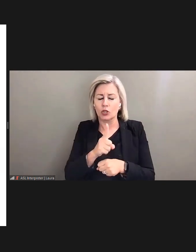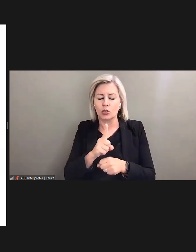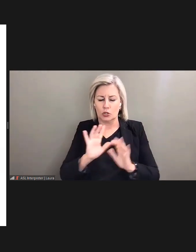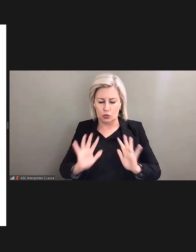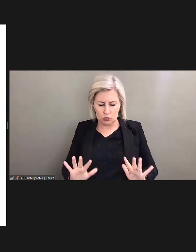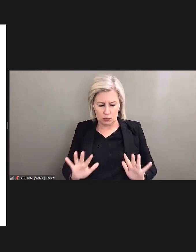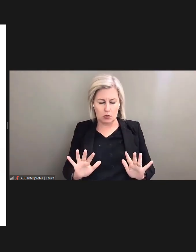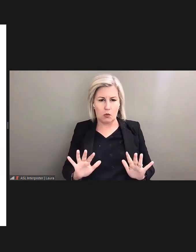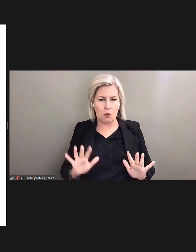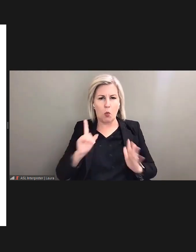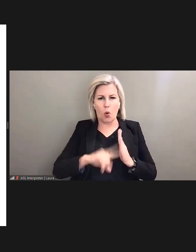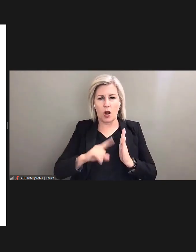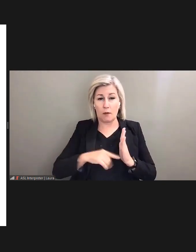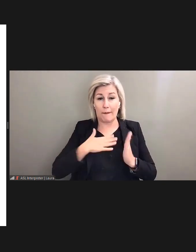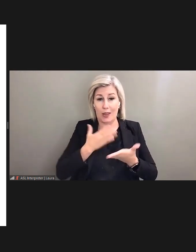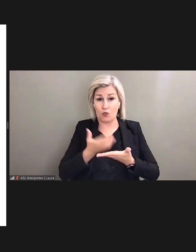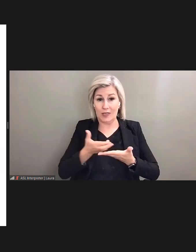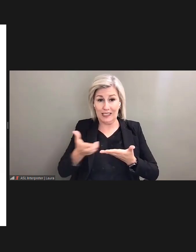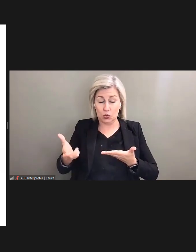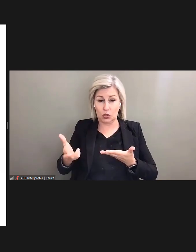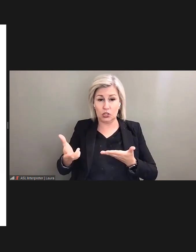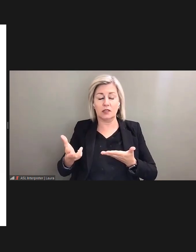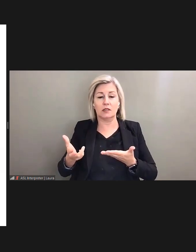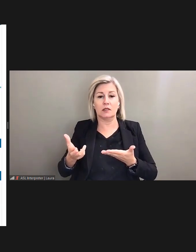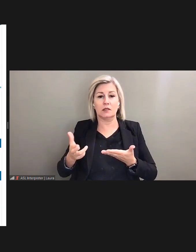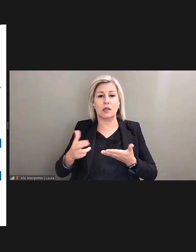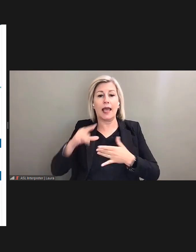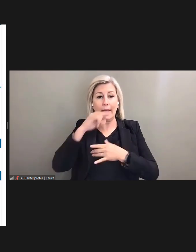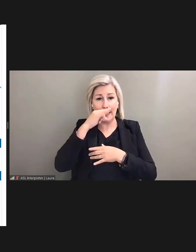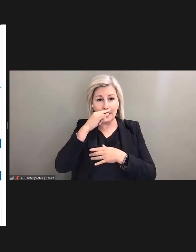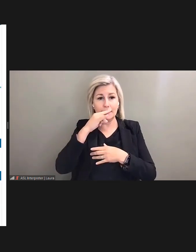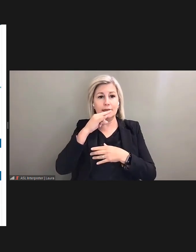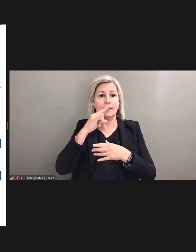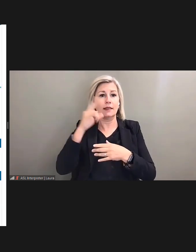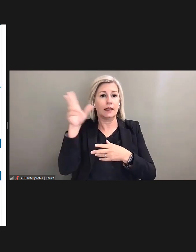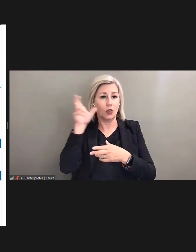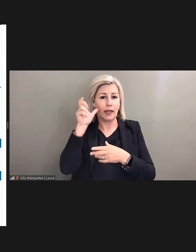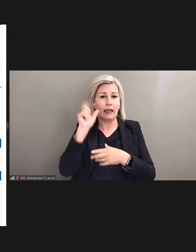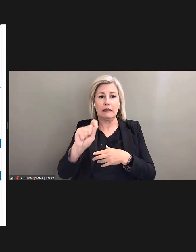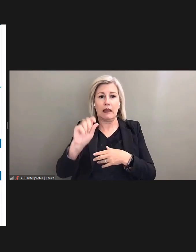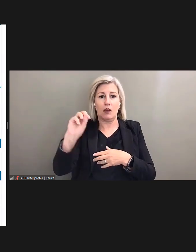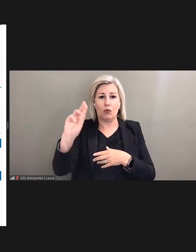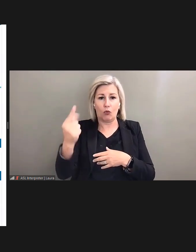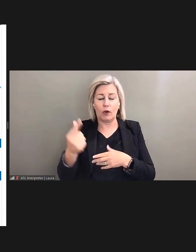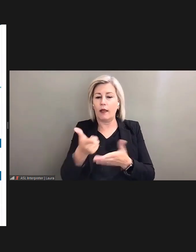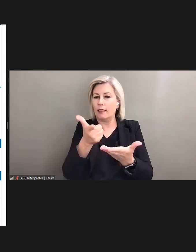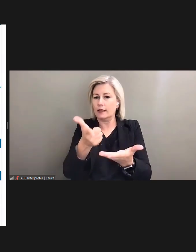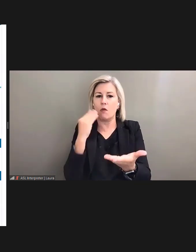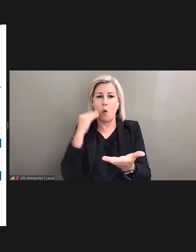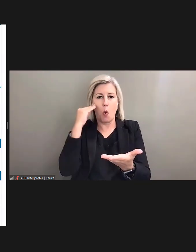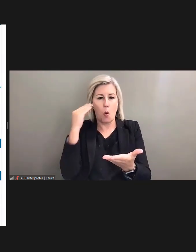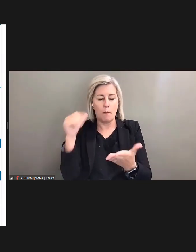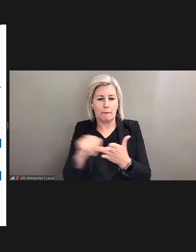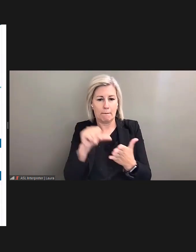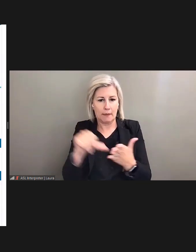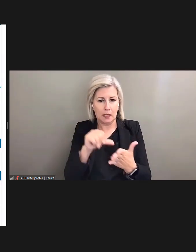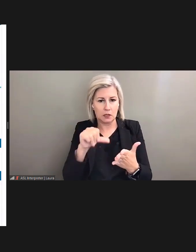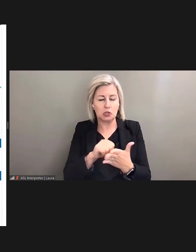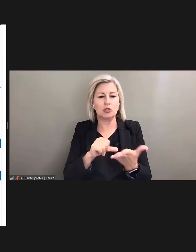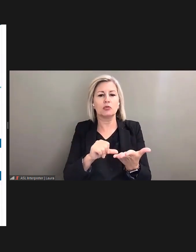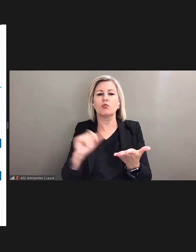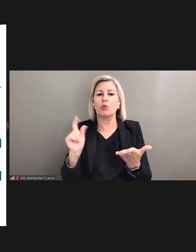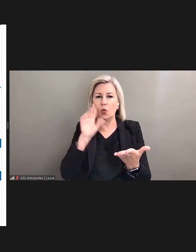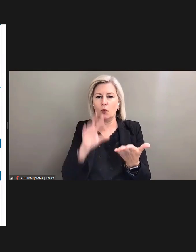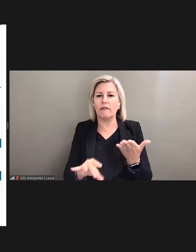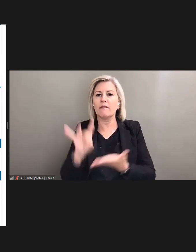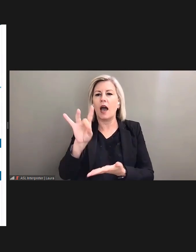the resources that we've got at kidshearing.org. This is our landing page of kidshearing.org, where you'll